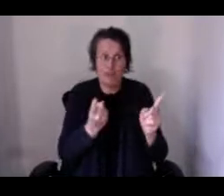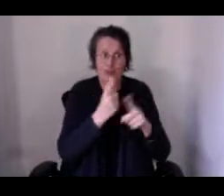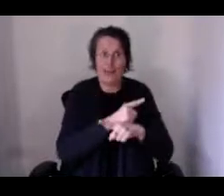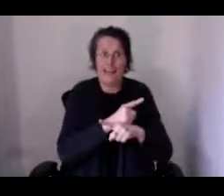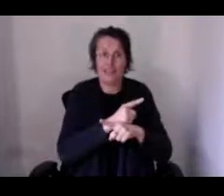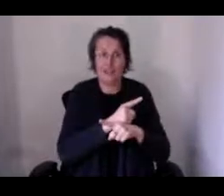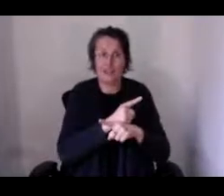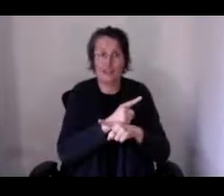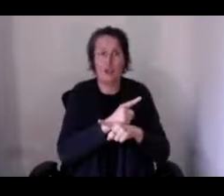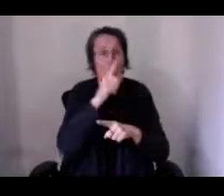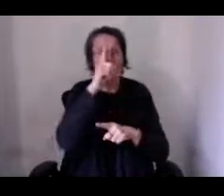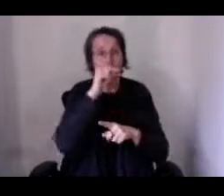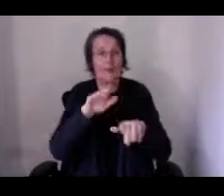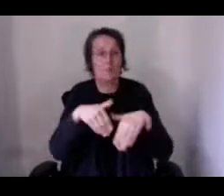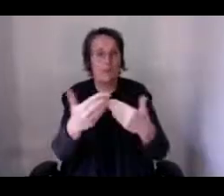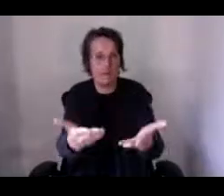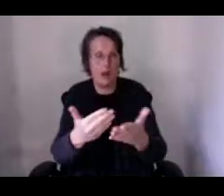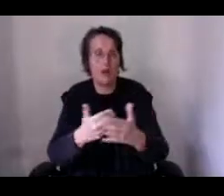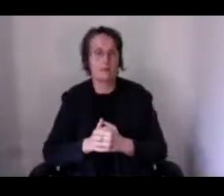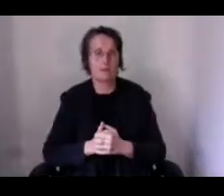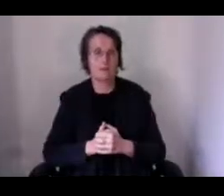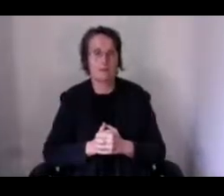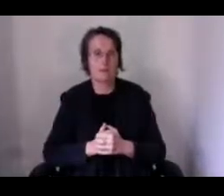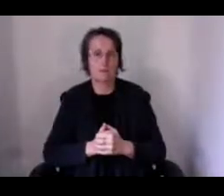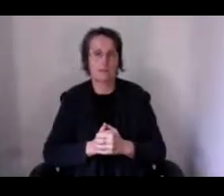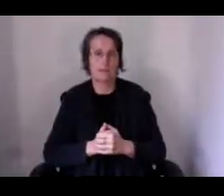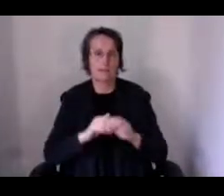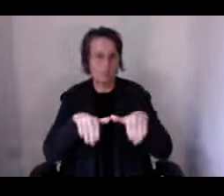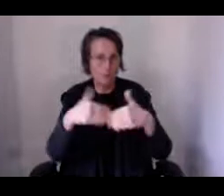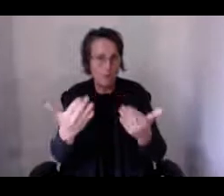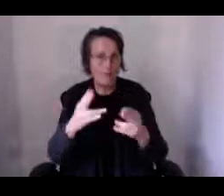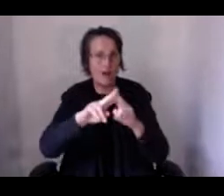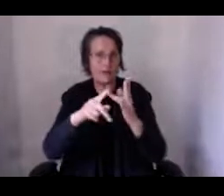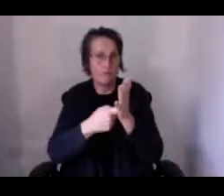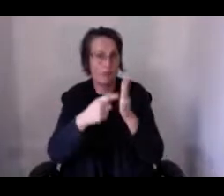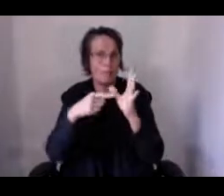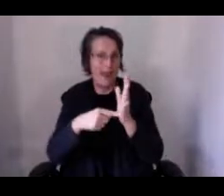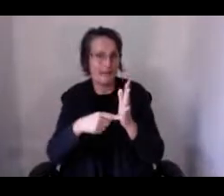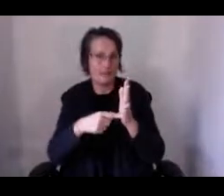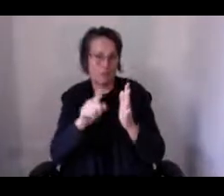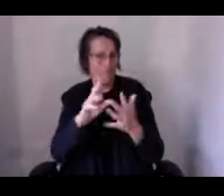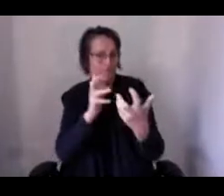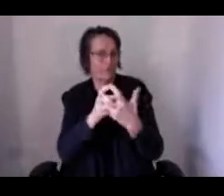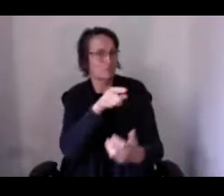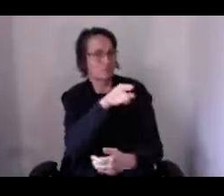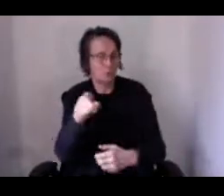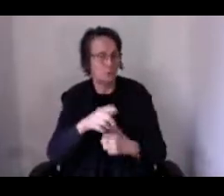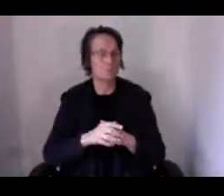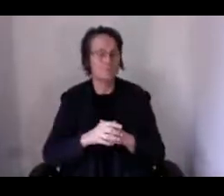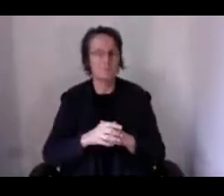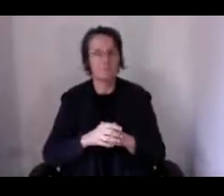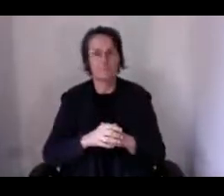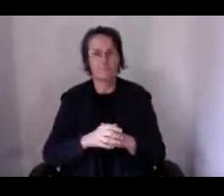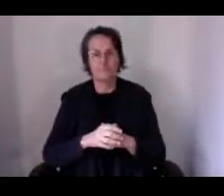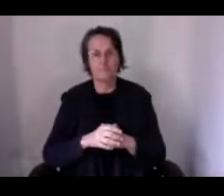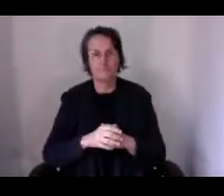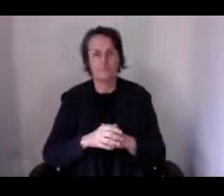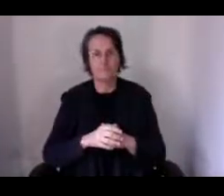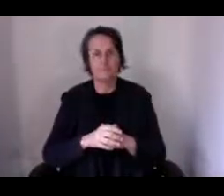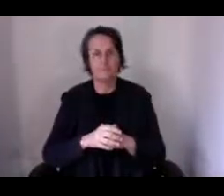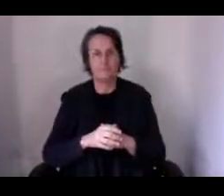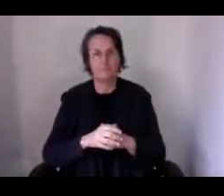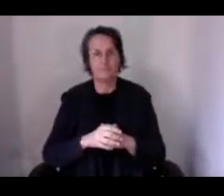format, we can provide that for you. And once we know that we've provided that for you, we will accept it in that format as a submitted application.